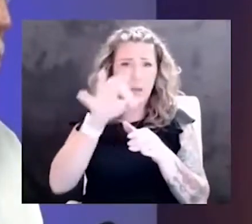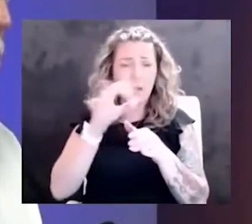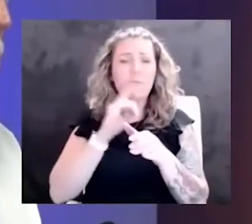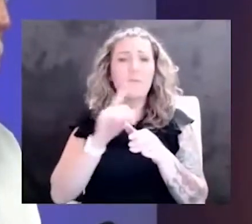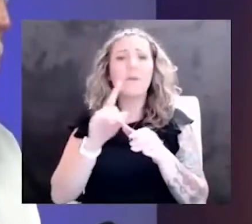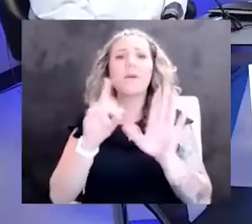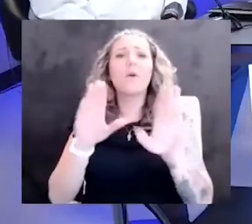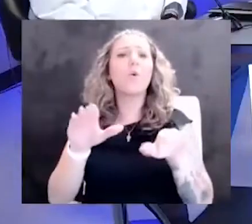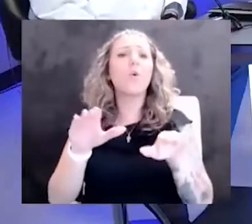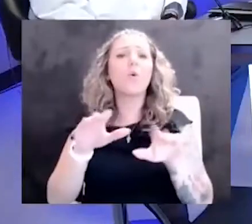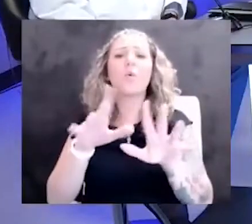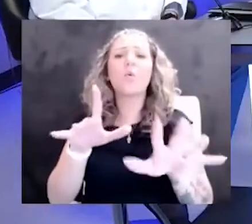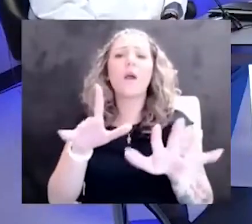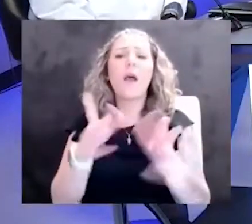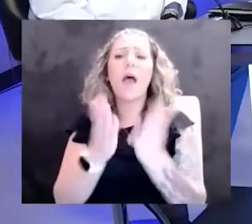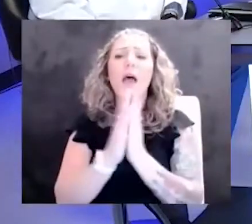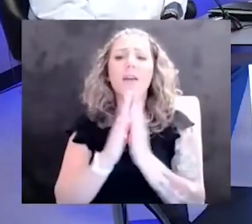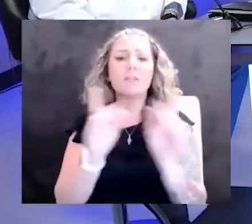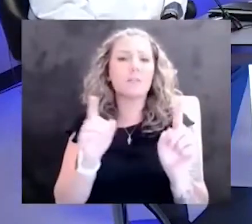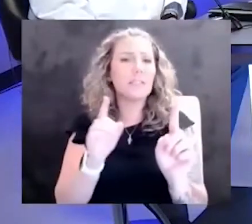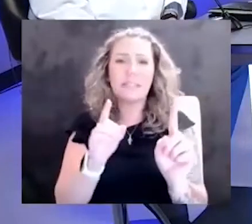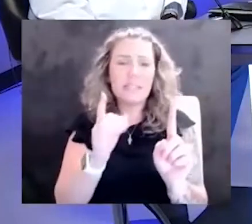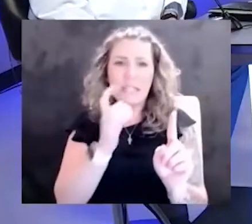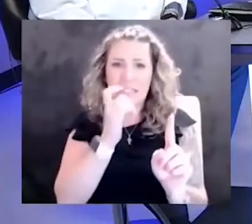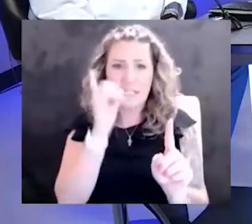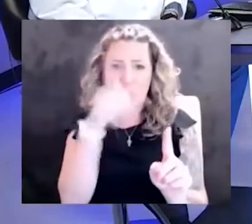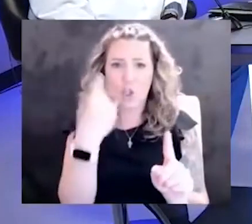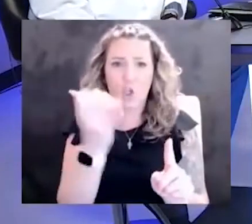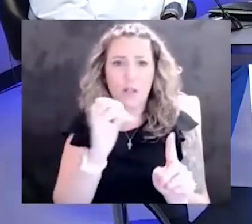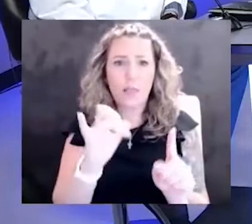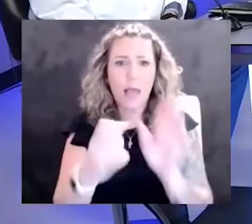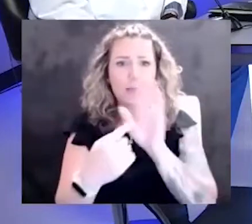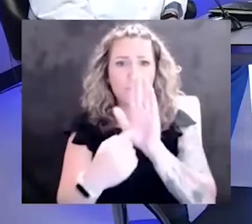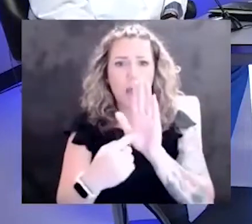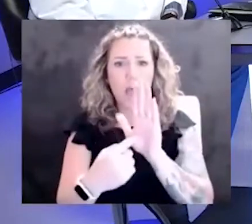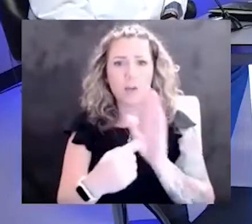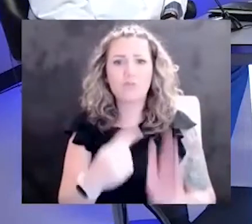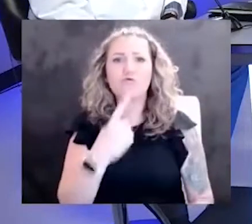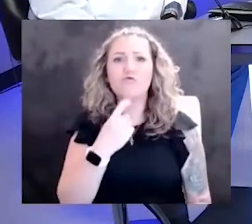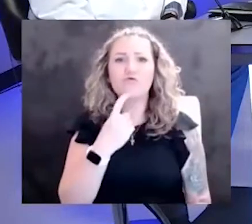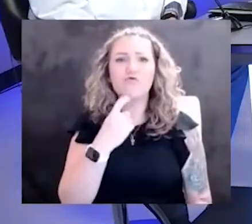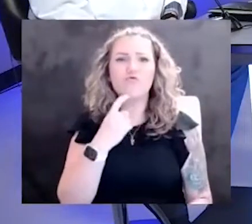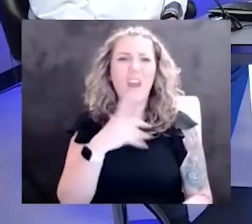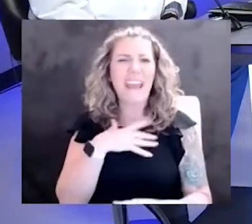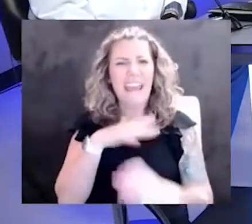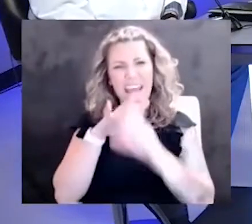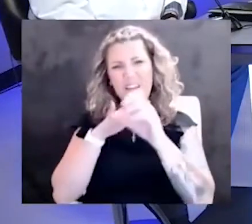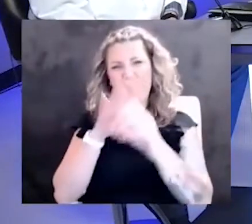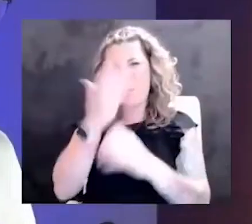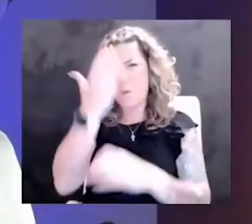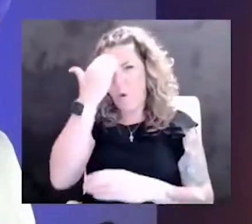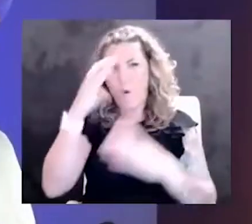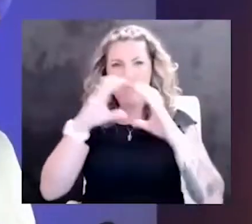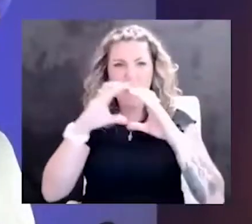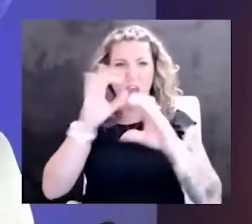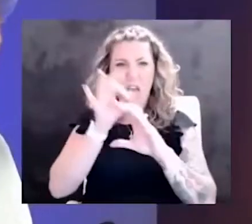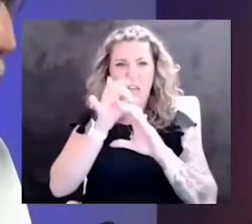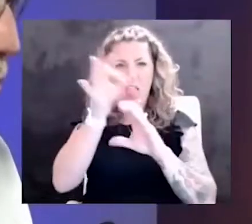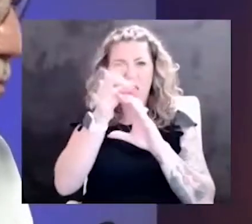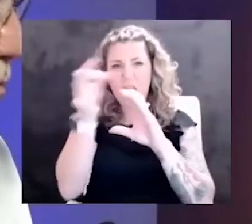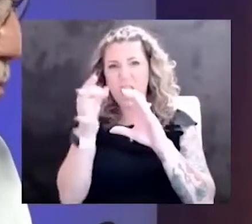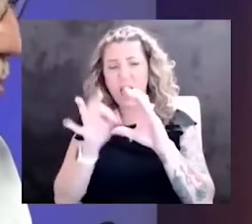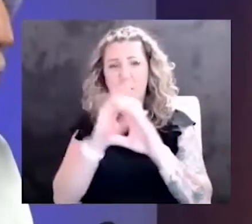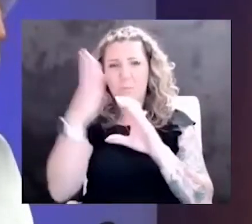when He you're just doing says that, it doesn't look like the model Yeah. that we see all the time. Yeah, it doesn't we look see like that these model. like So basically what you're That's looking at is